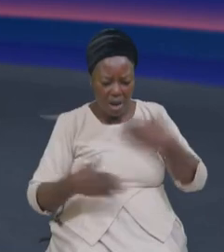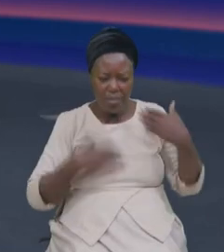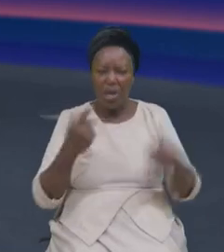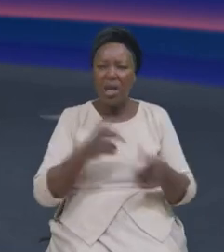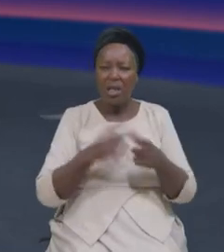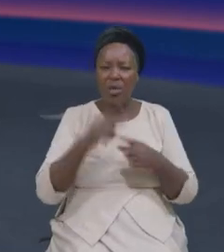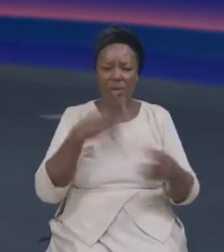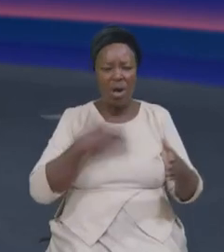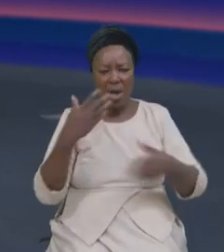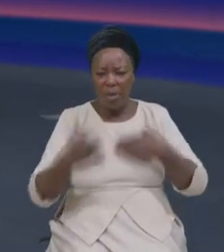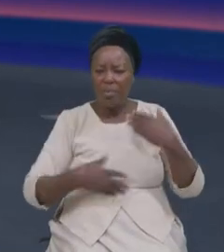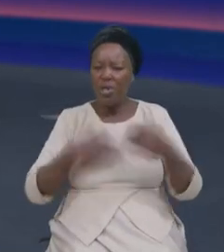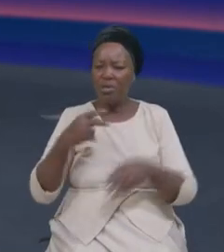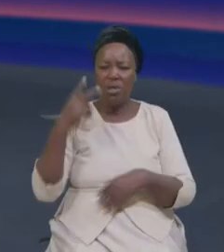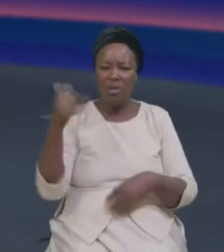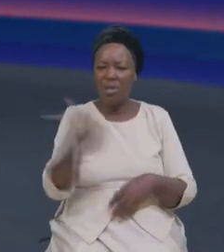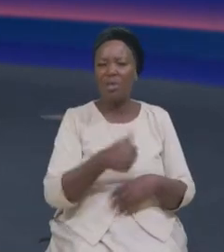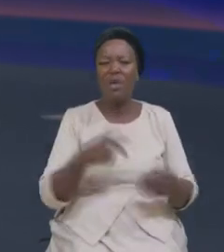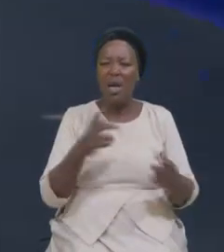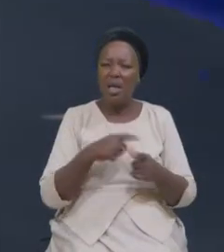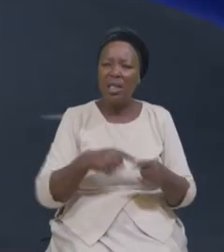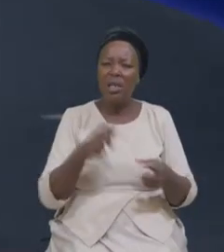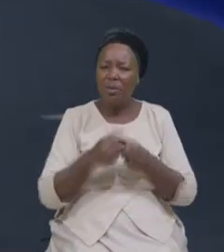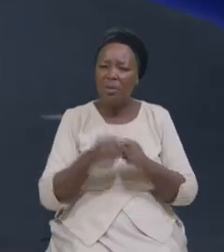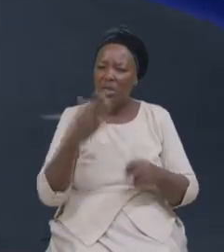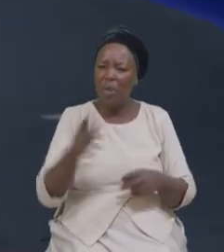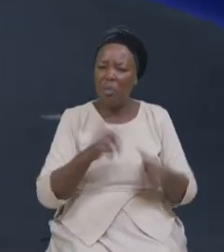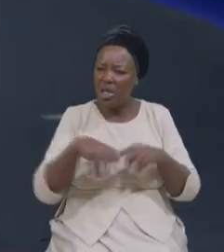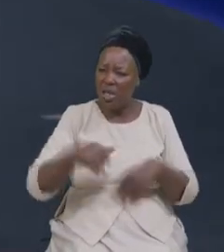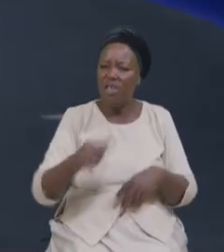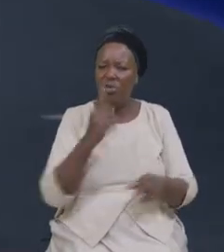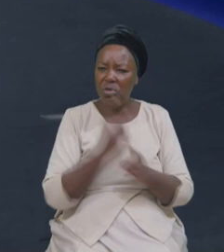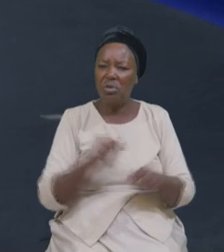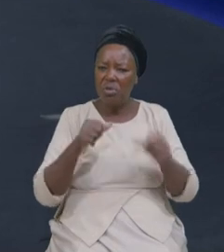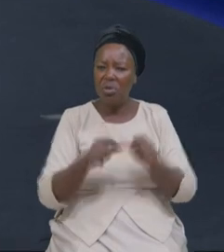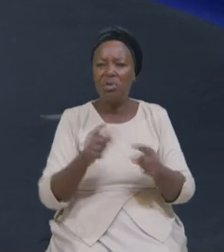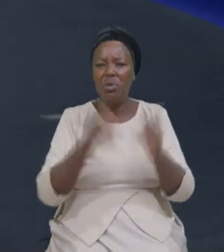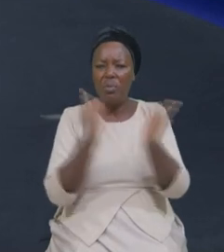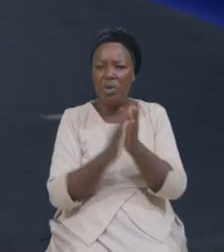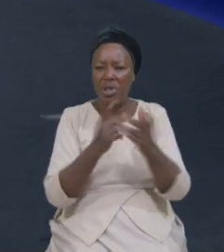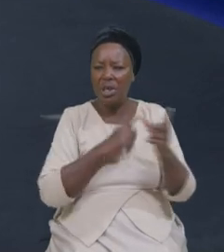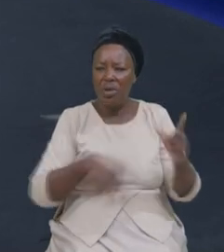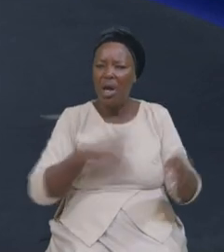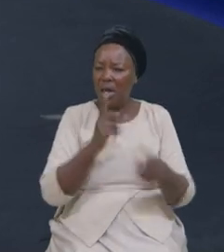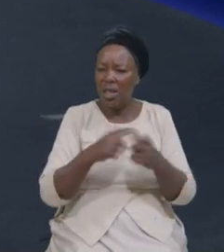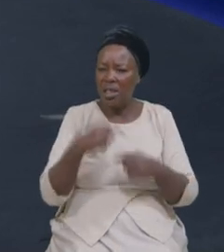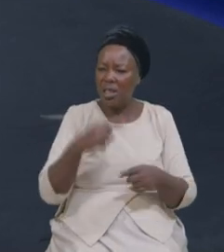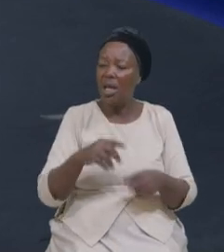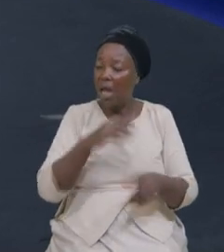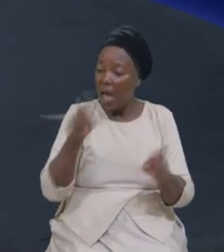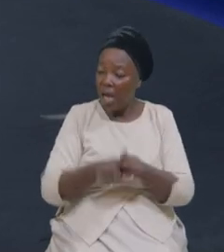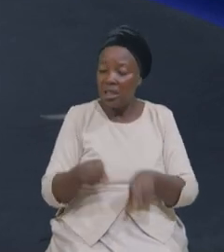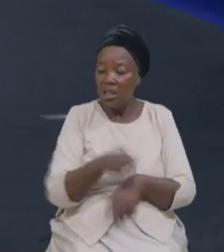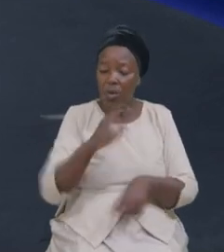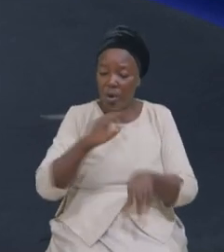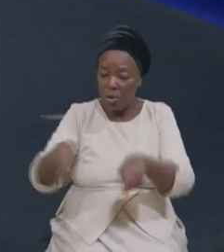we're joyful. And we know the problem is, so it says while they were going, all the 10 of